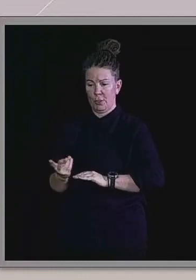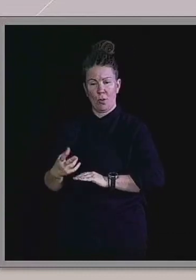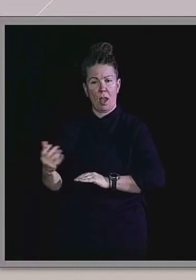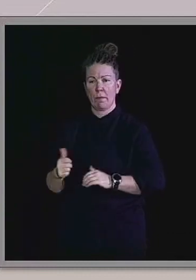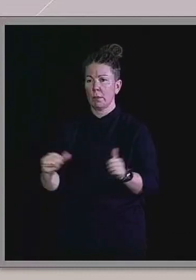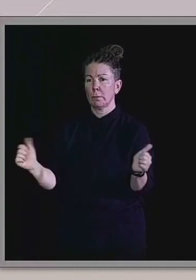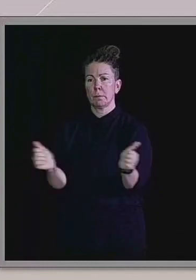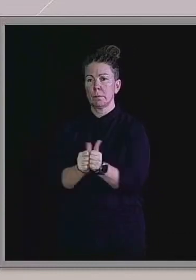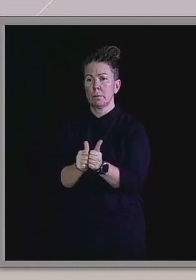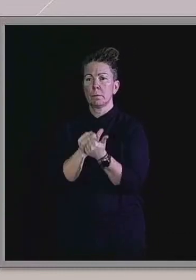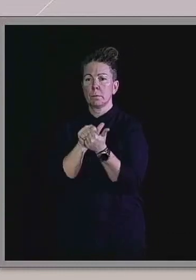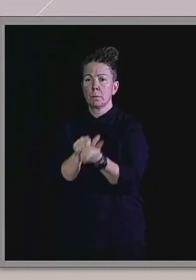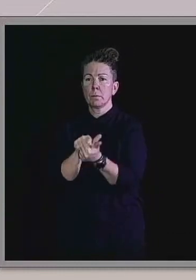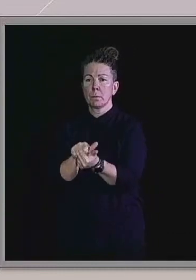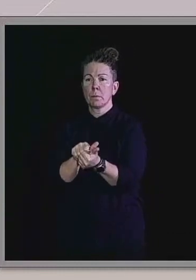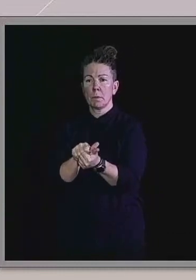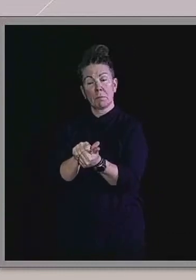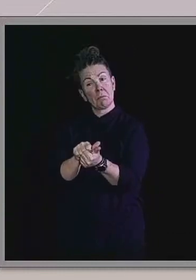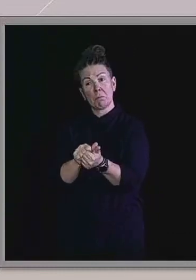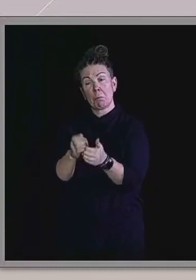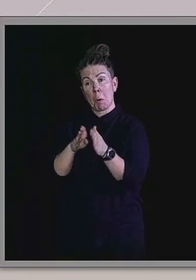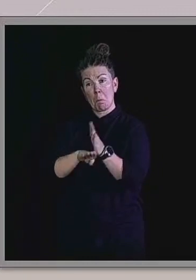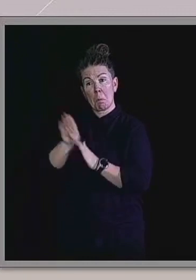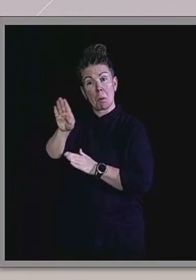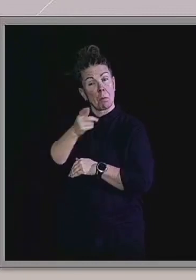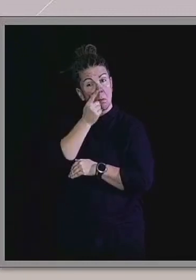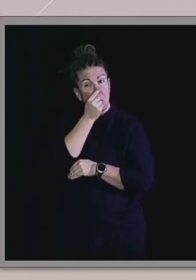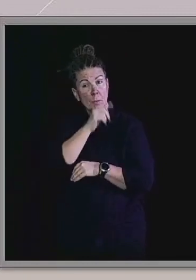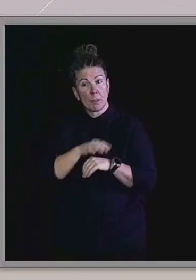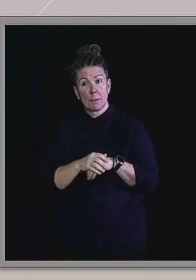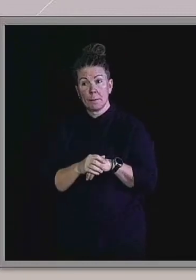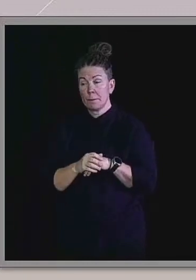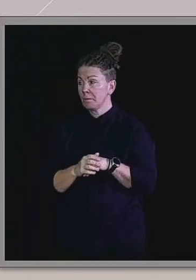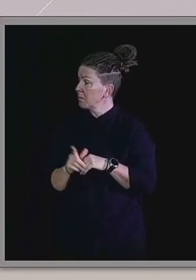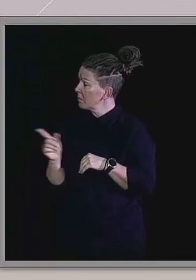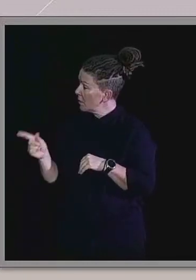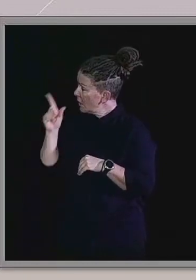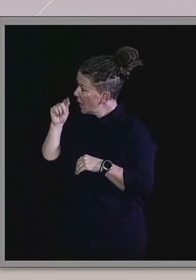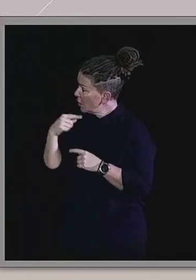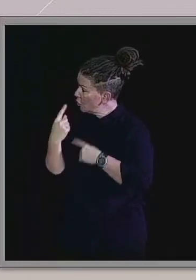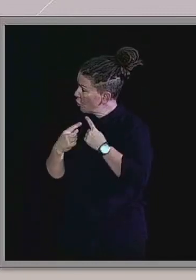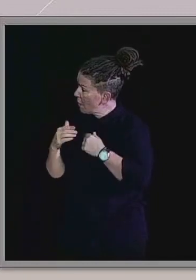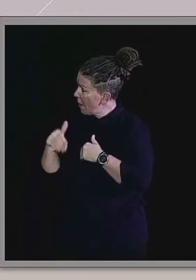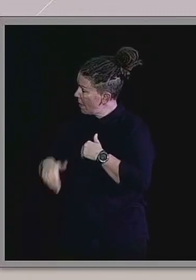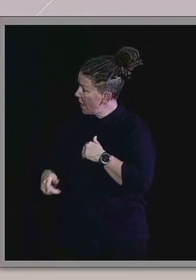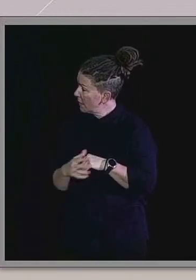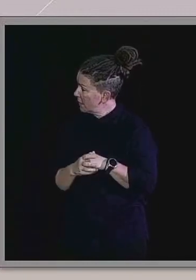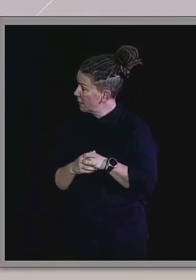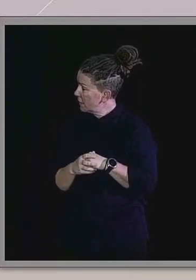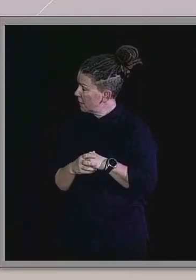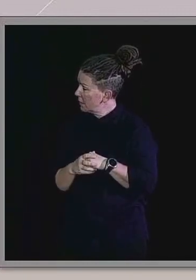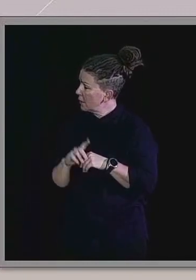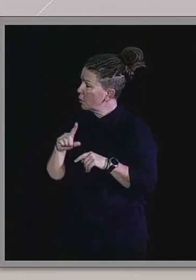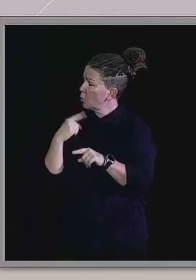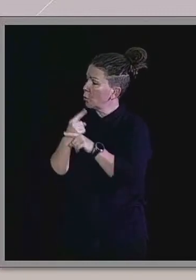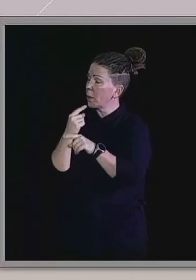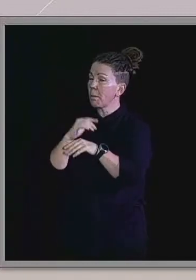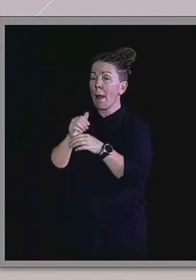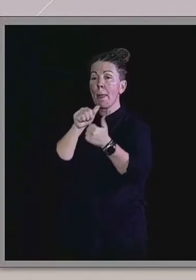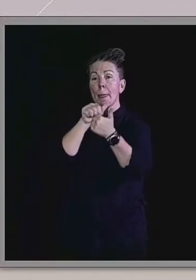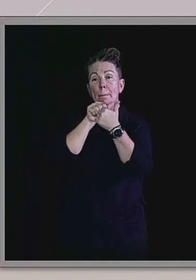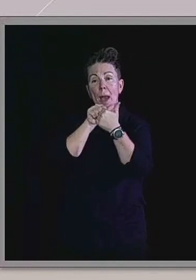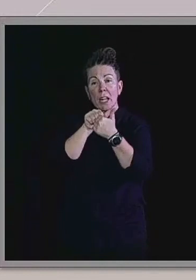and I think then you potentially get a better result. Yeah, could you talk a little bit about that, Michael? You mentioned before the partnerships you've